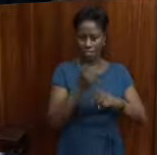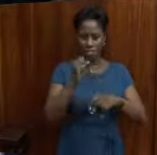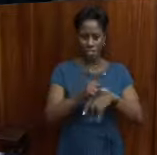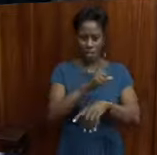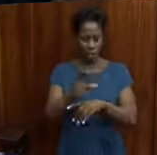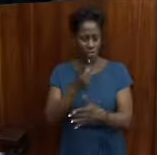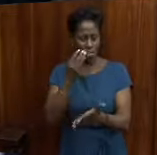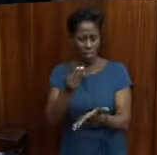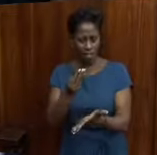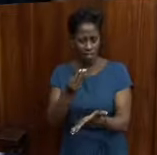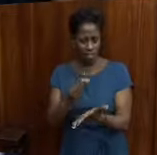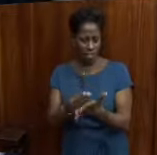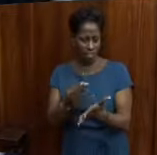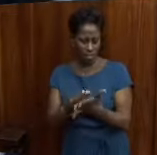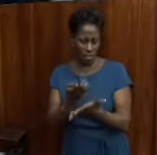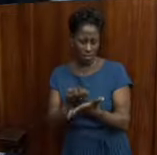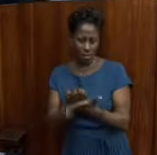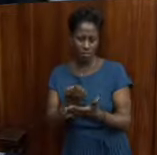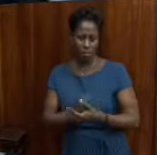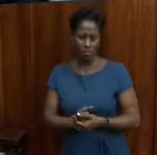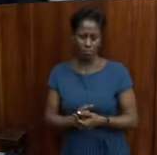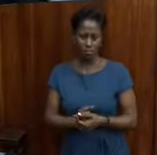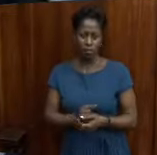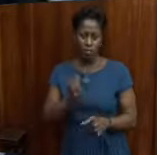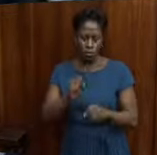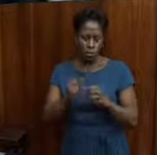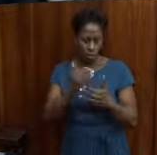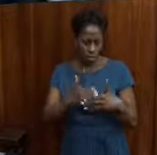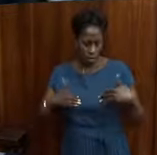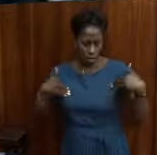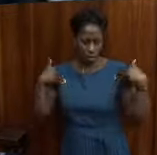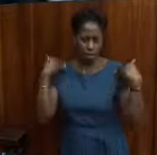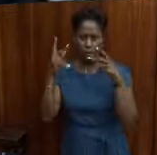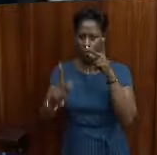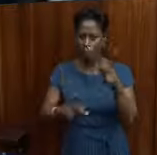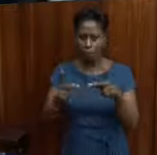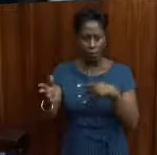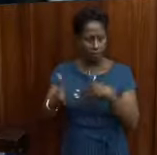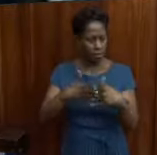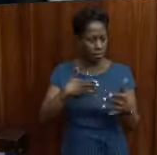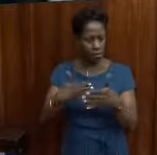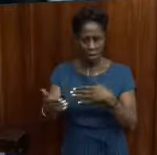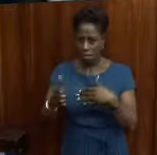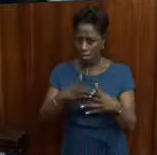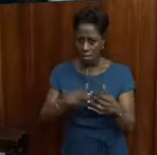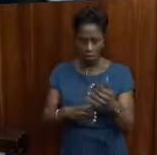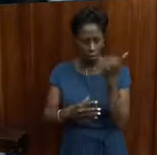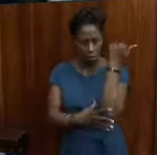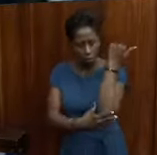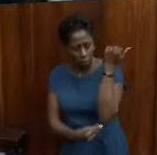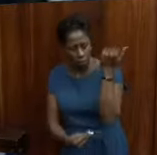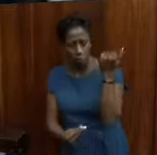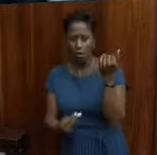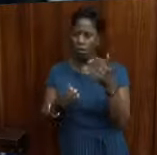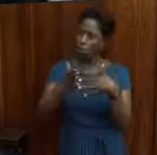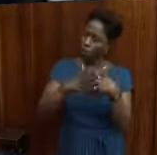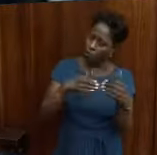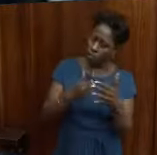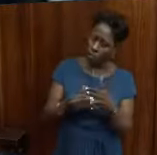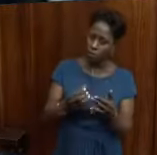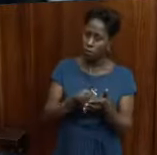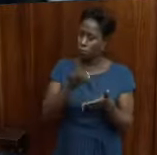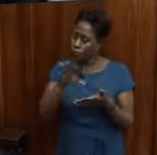technology, innovation, and entrepreneurship, where young people, regardless of their socioeconomic backgrounds, can